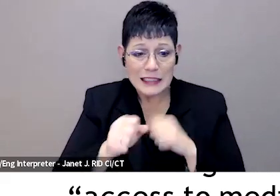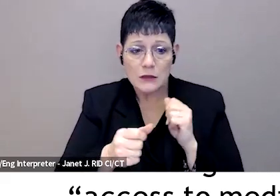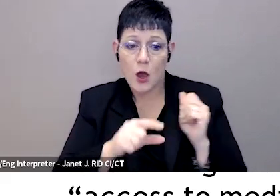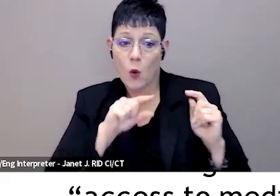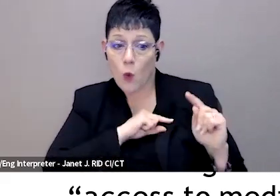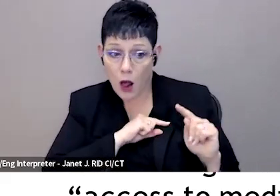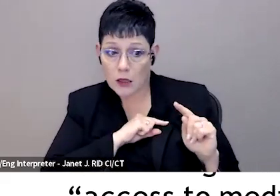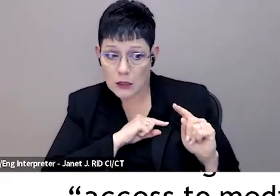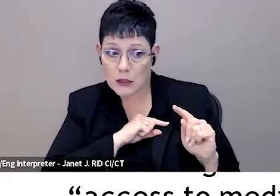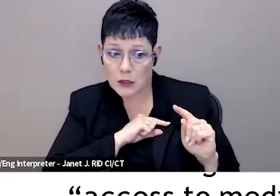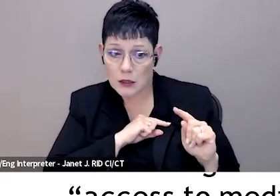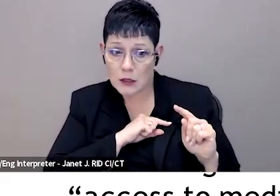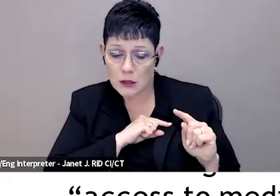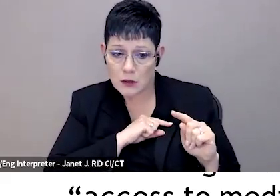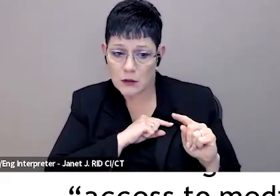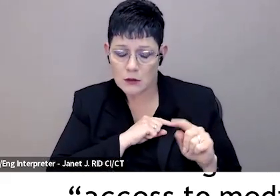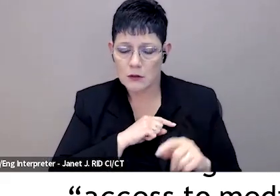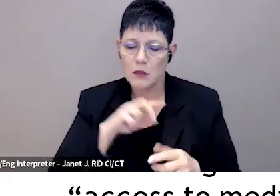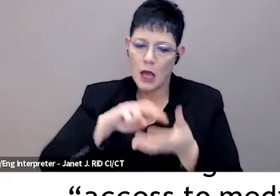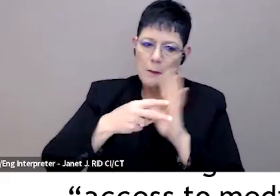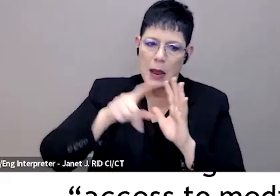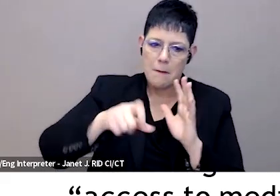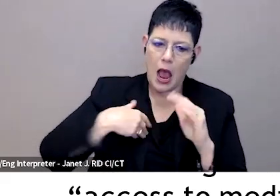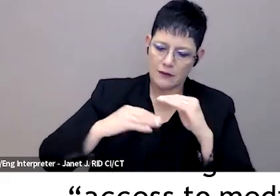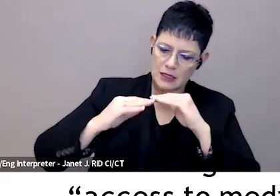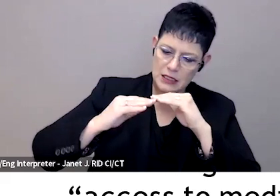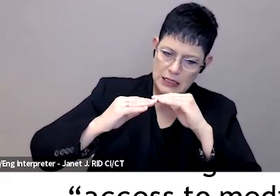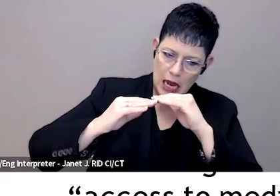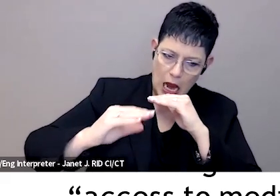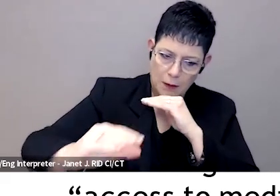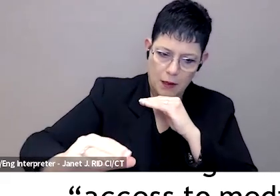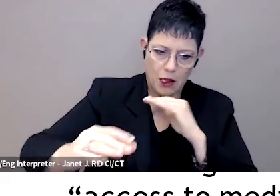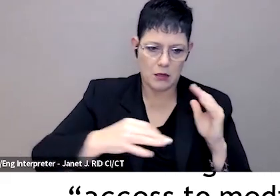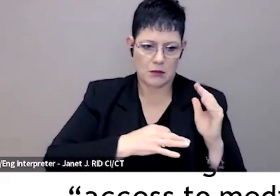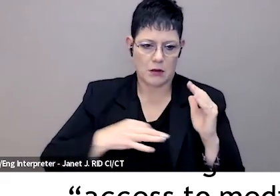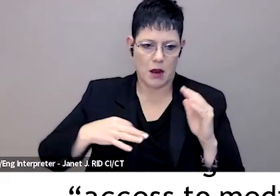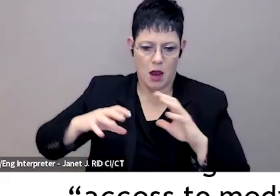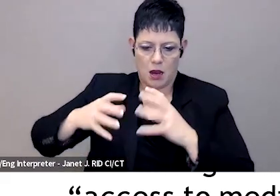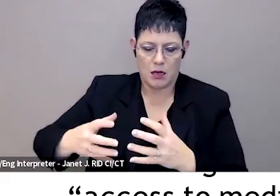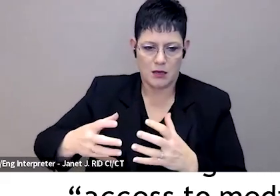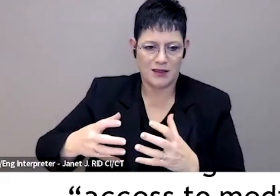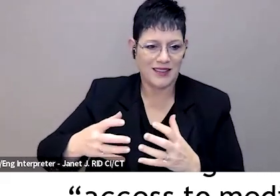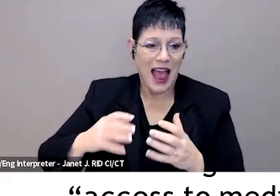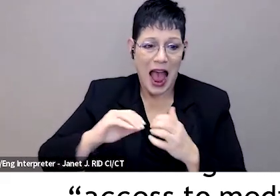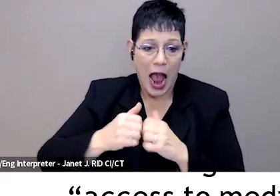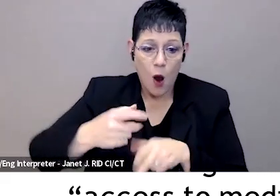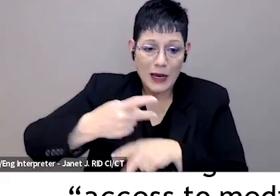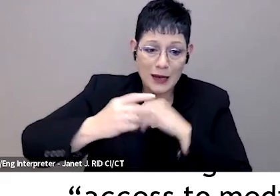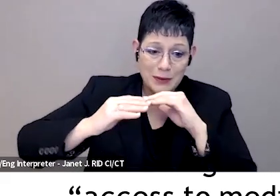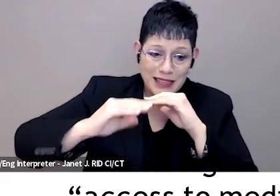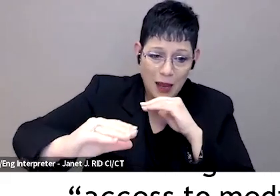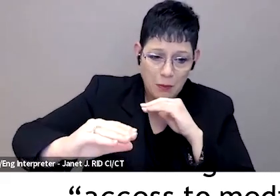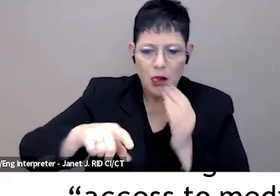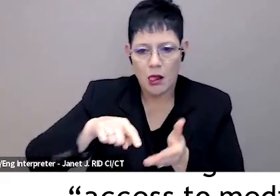reliant on having a stable workforce, and a stable workforce means you have to have good wages and good working